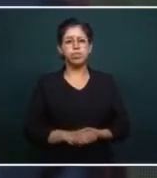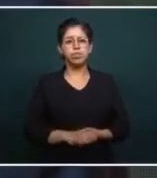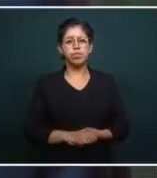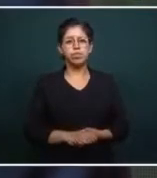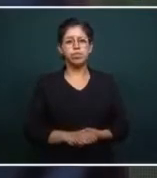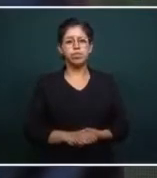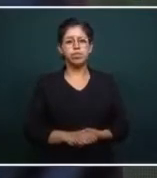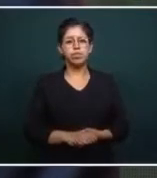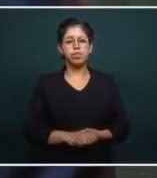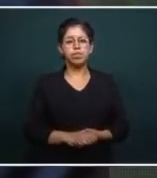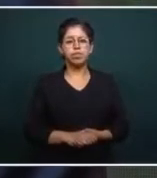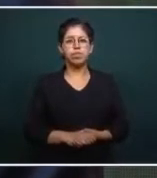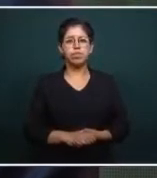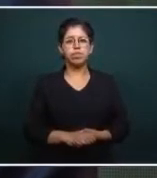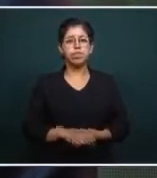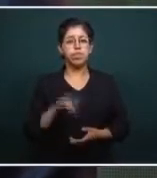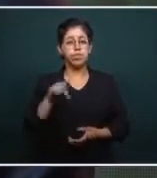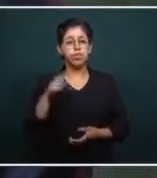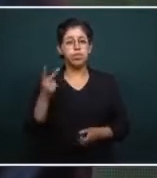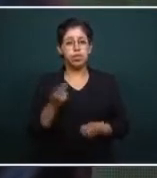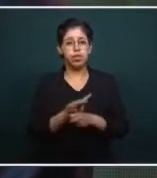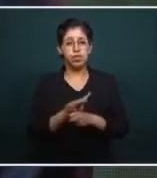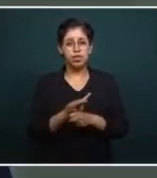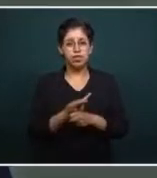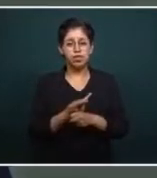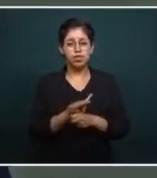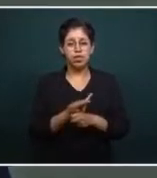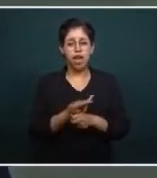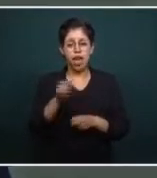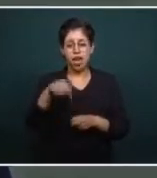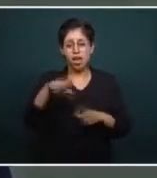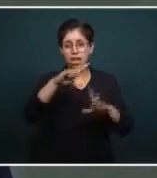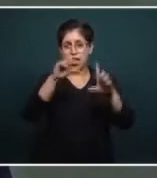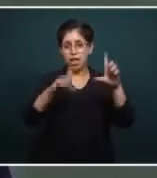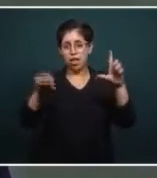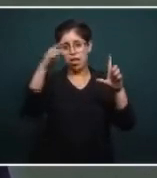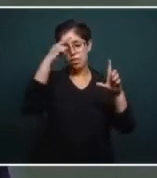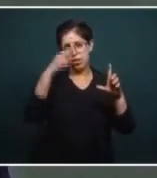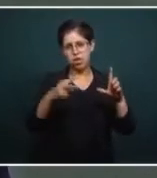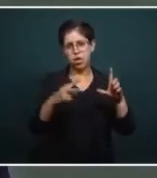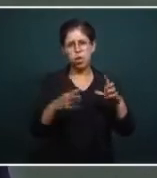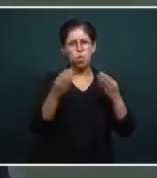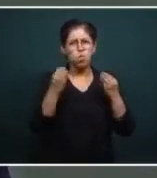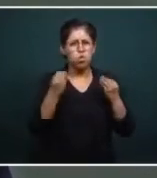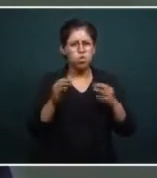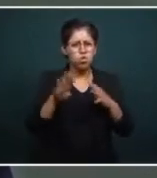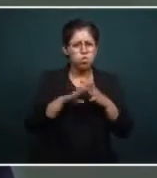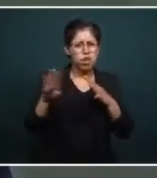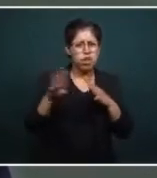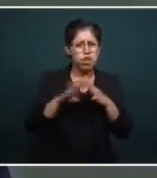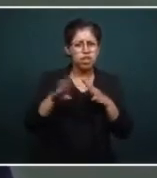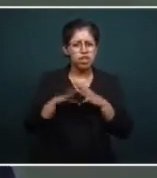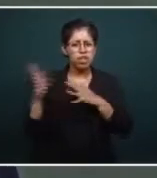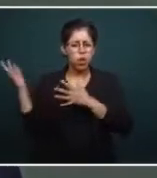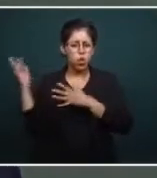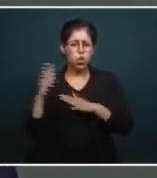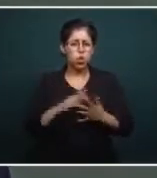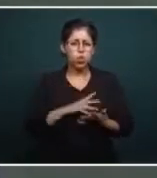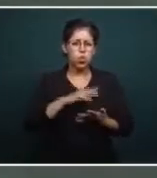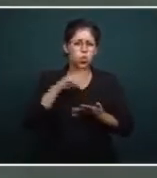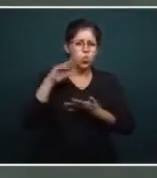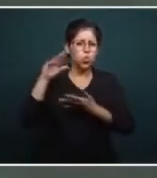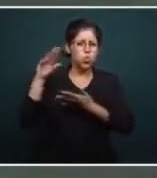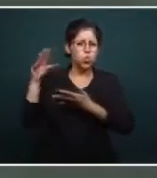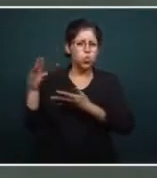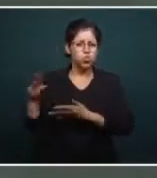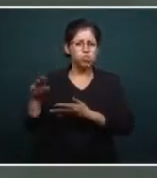this corresponds ha to sucedido en nuestro what país. has happened in our country. Muchos por necesidad se han Many, tenido due que to necessity, buscarse la have